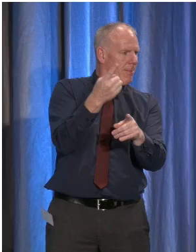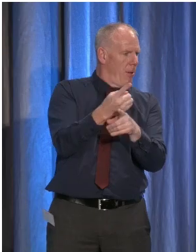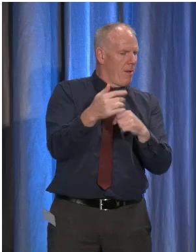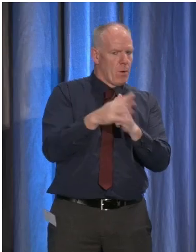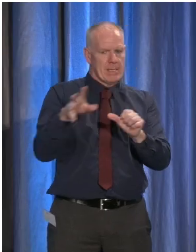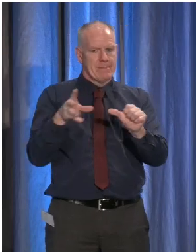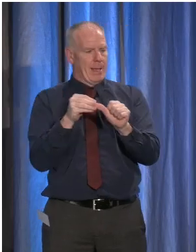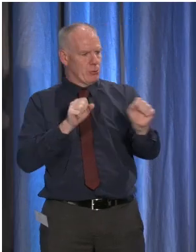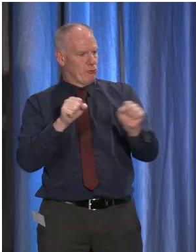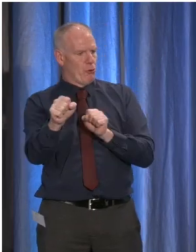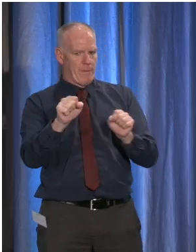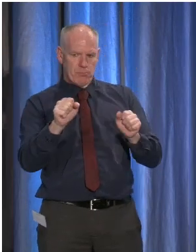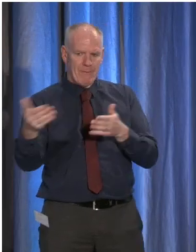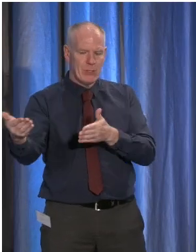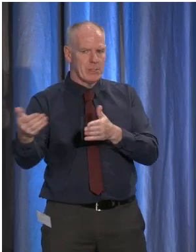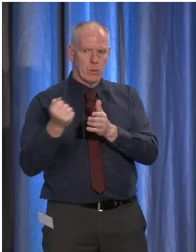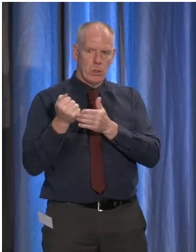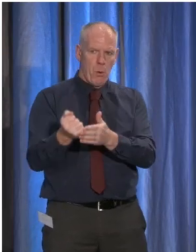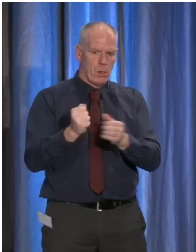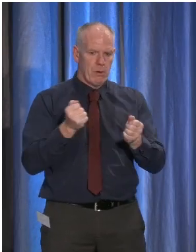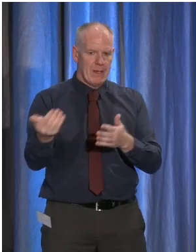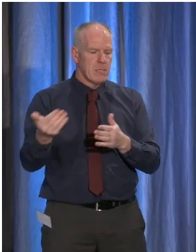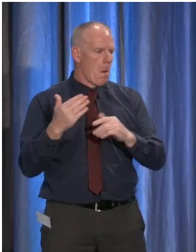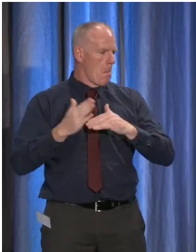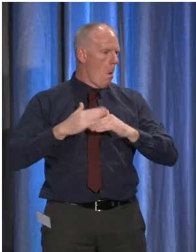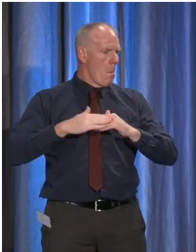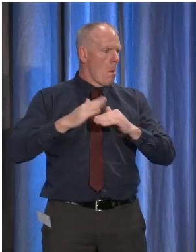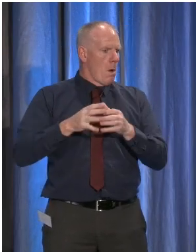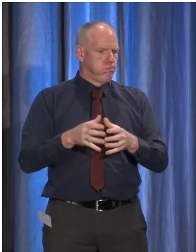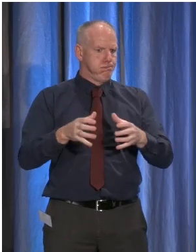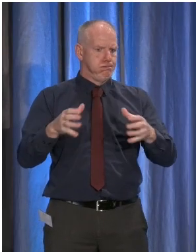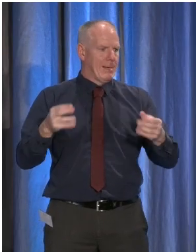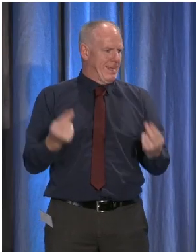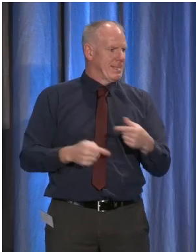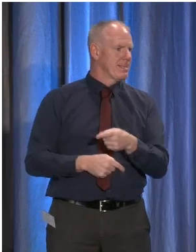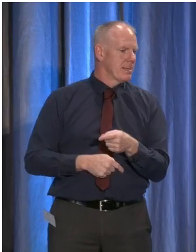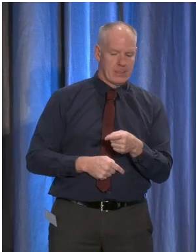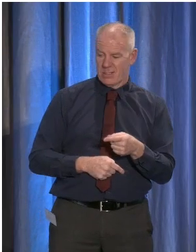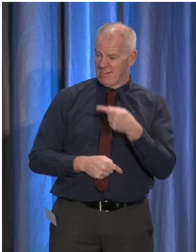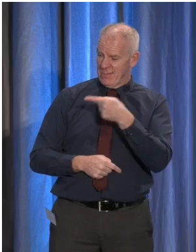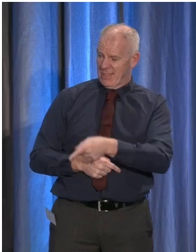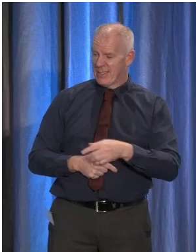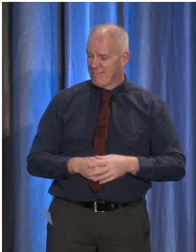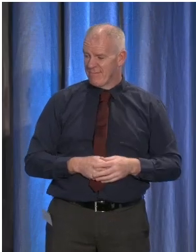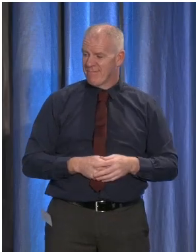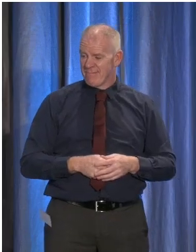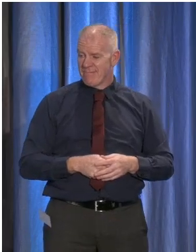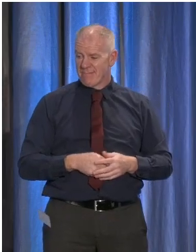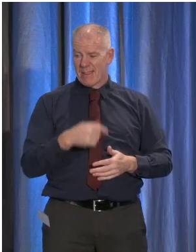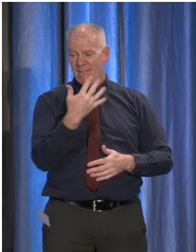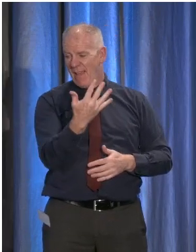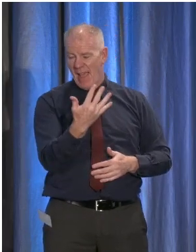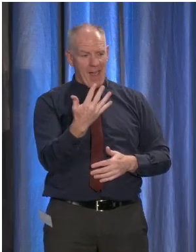for specialist services and support were rising dramatically. So you can see there rises,